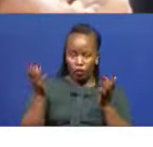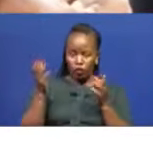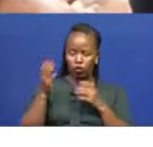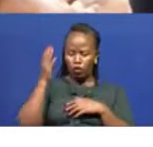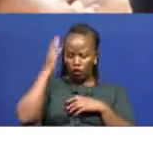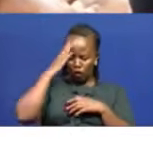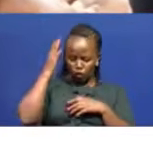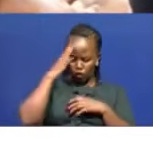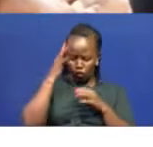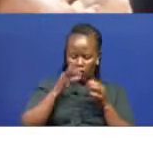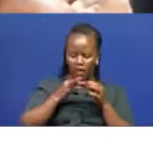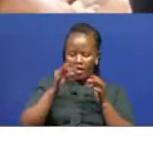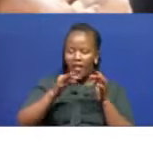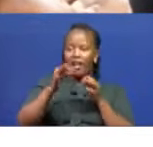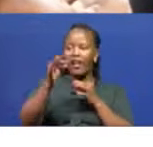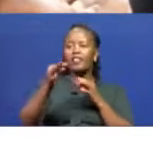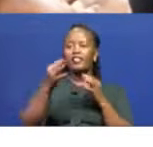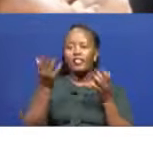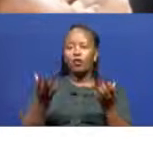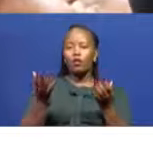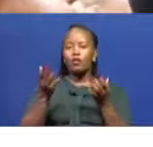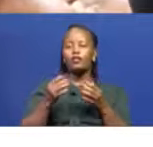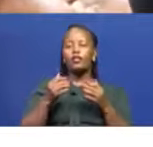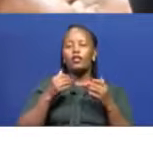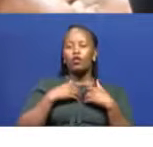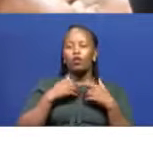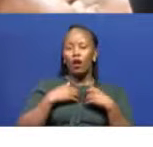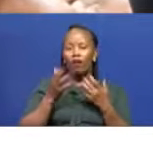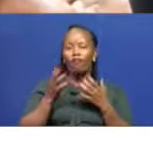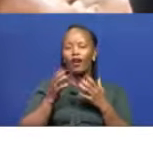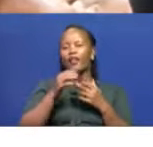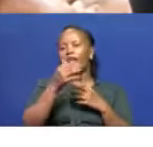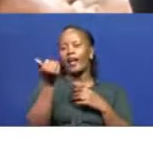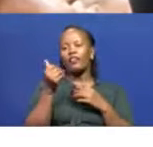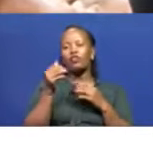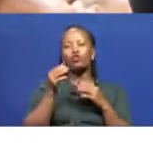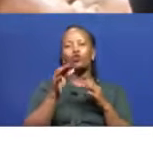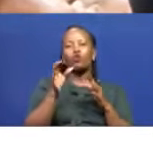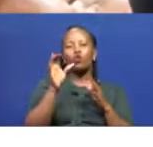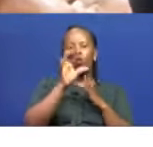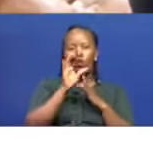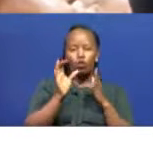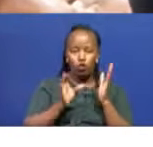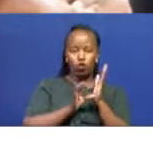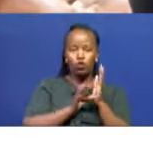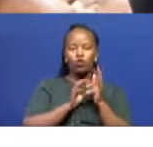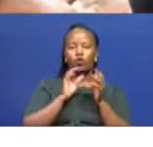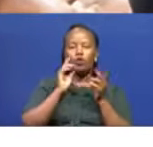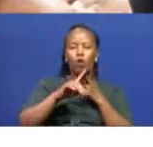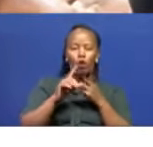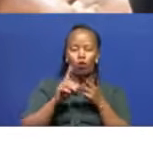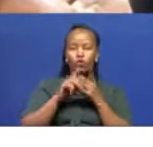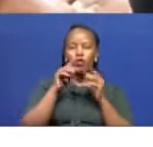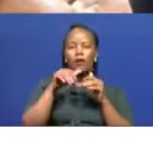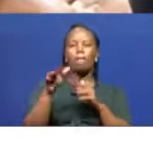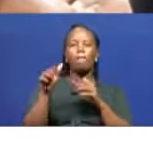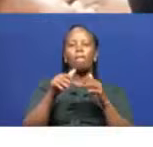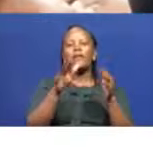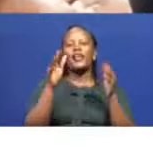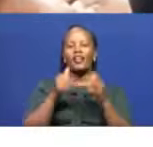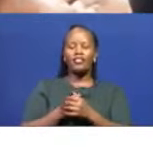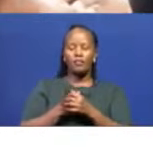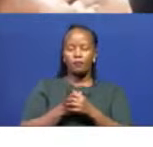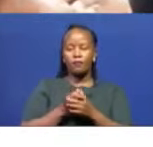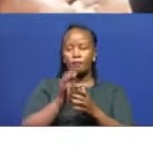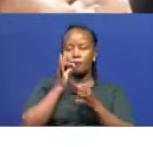last resort in light of the availability of alternative constitutional and statutory mechanisms;